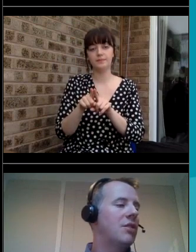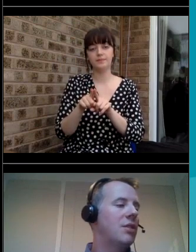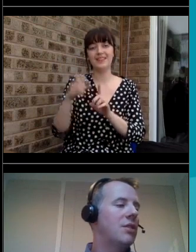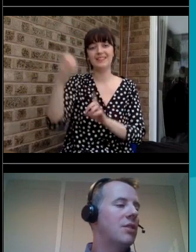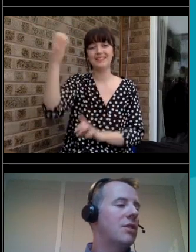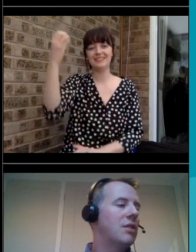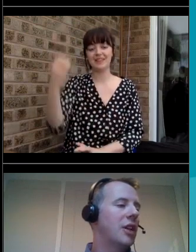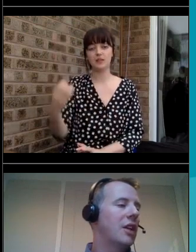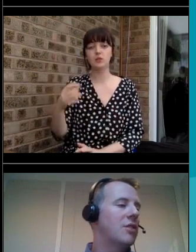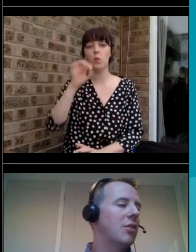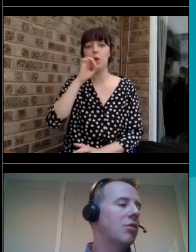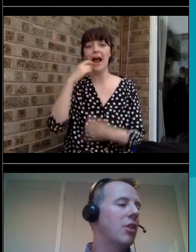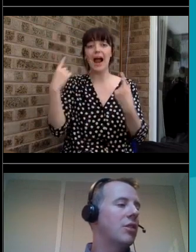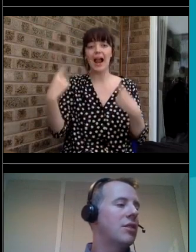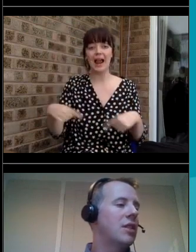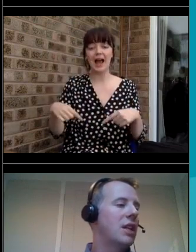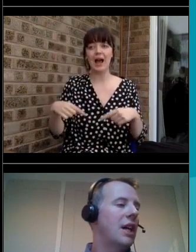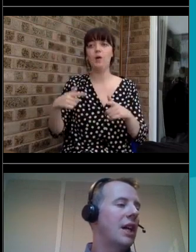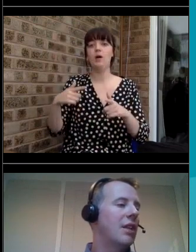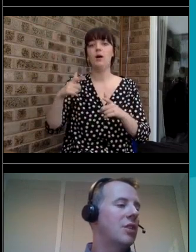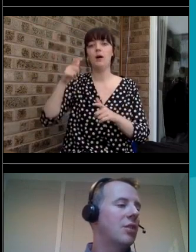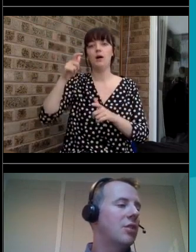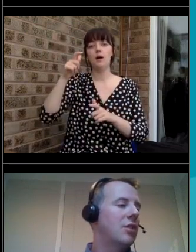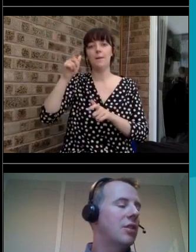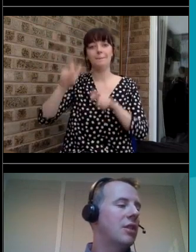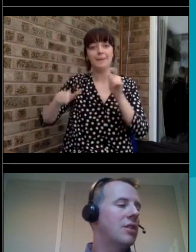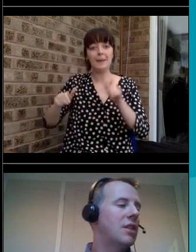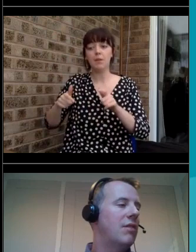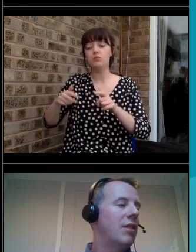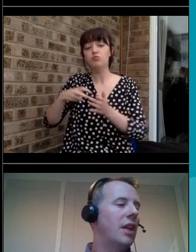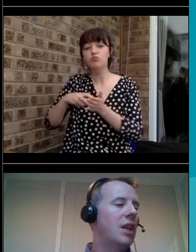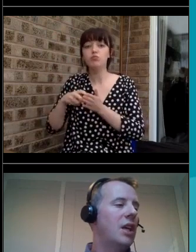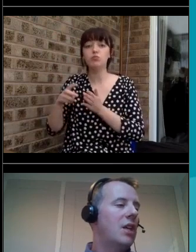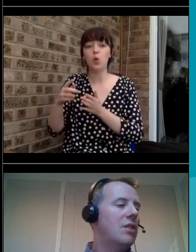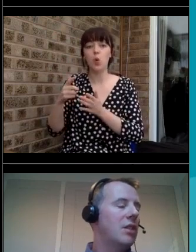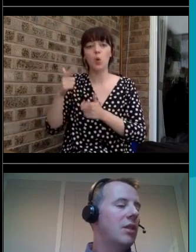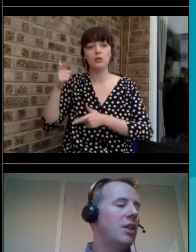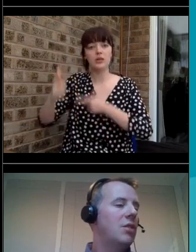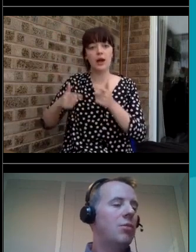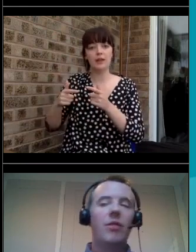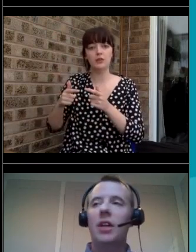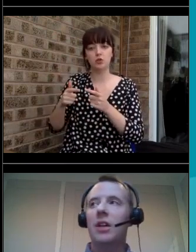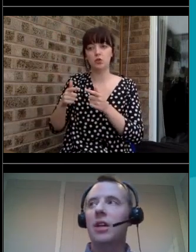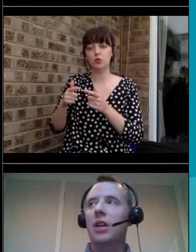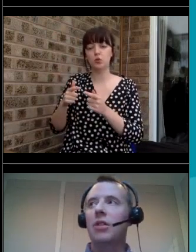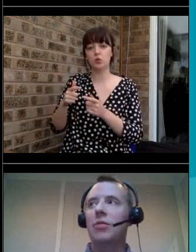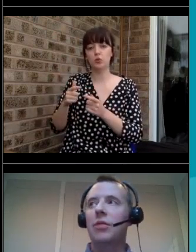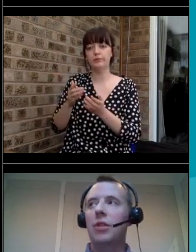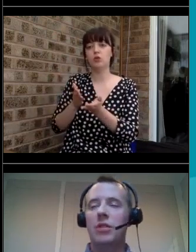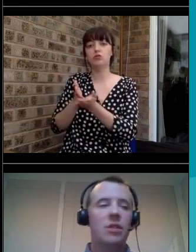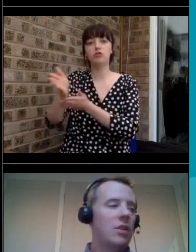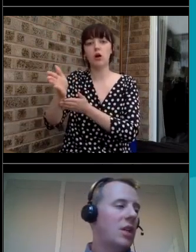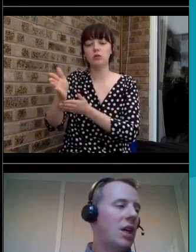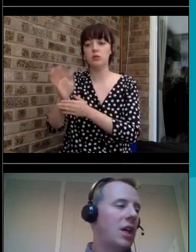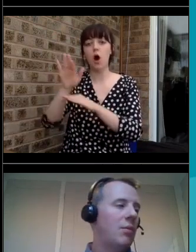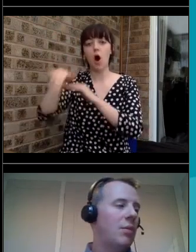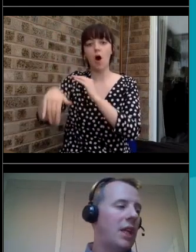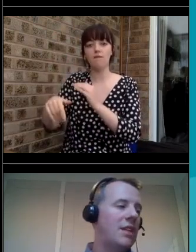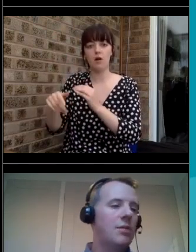allow pedestrians, cyclists to cross at the junction safely. So it should provide a good